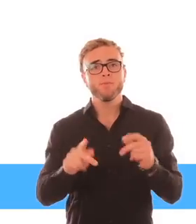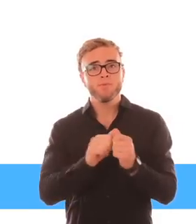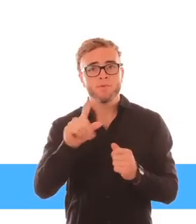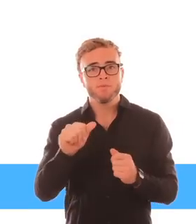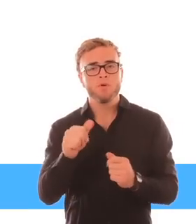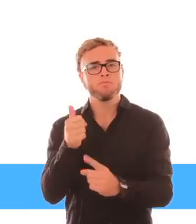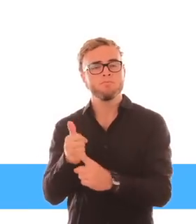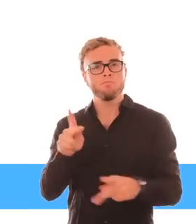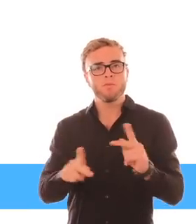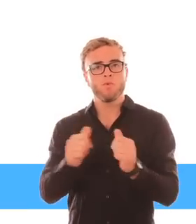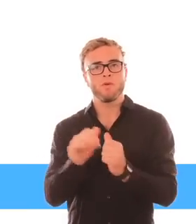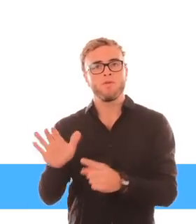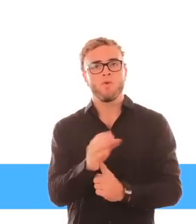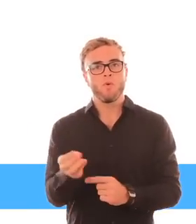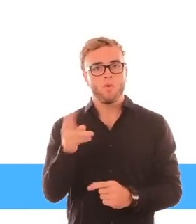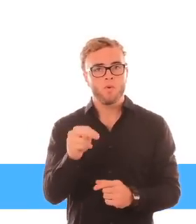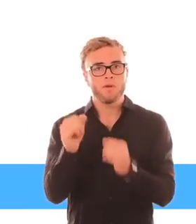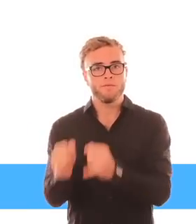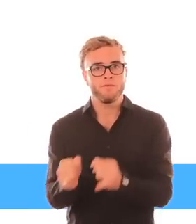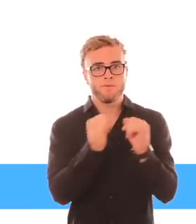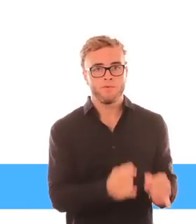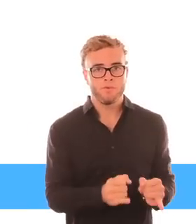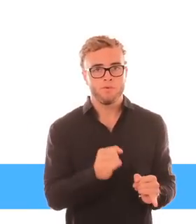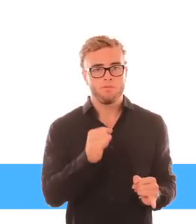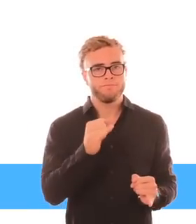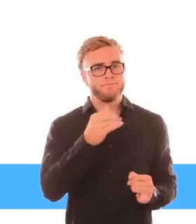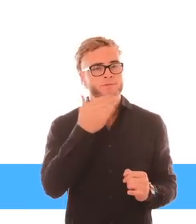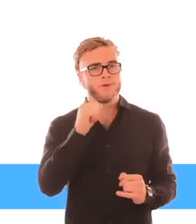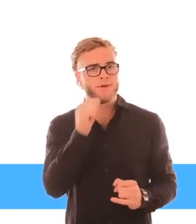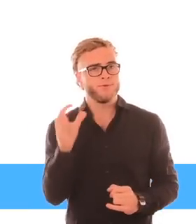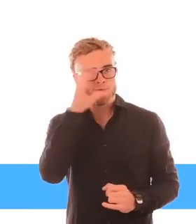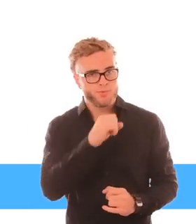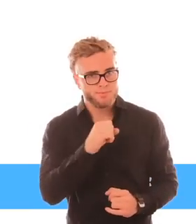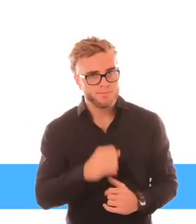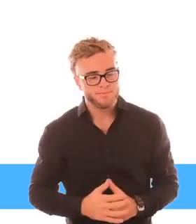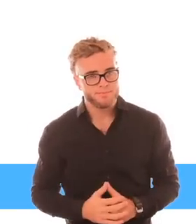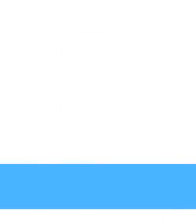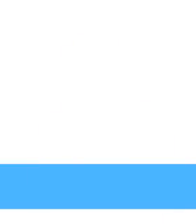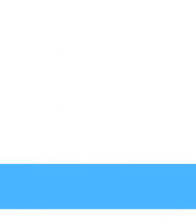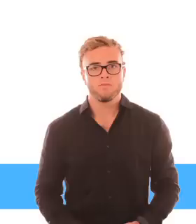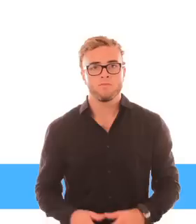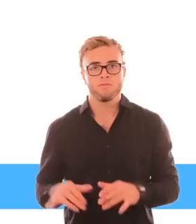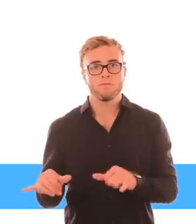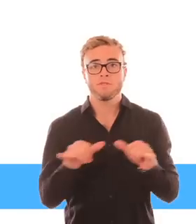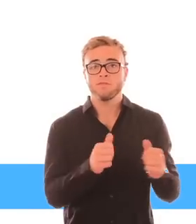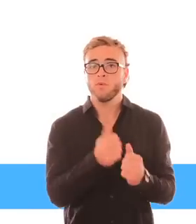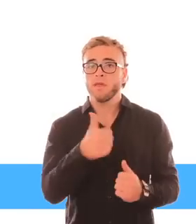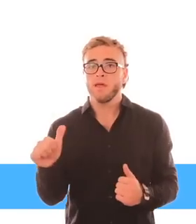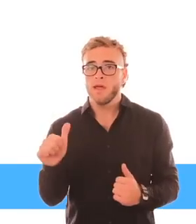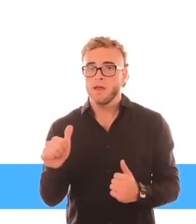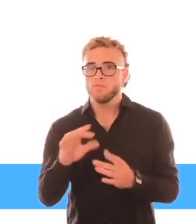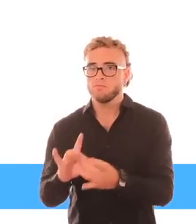People with disabilities are just people with their own individualities. Do not attribute all their behavior to their disabilities. As in